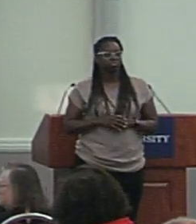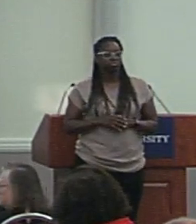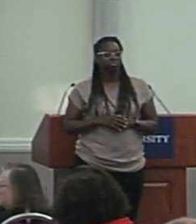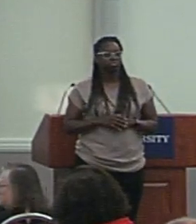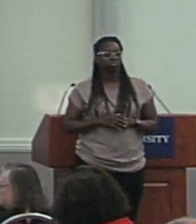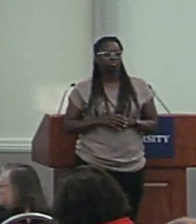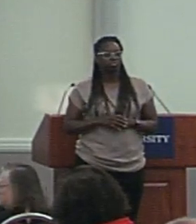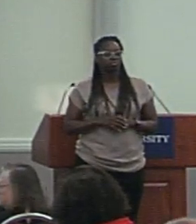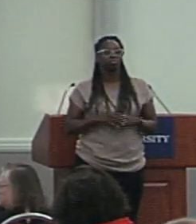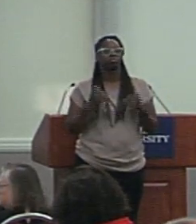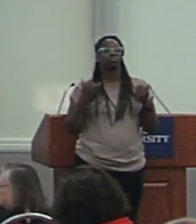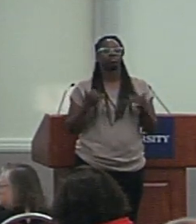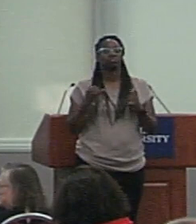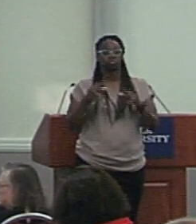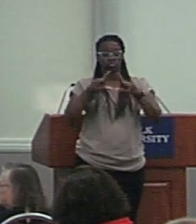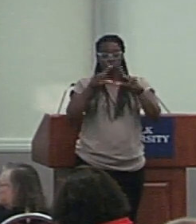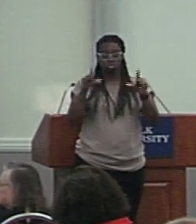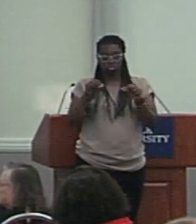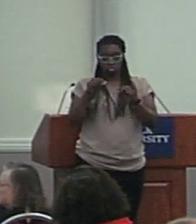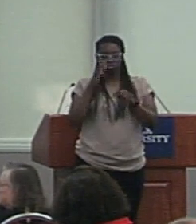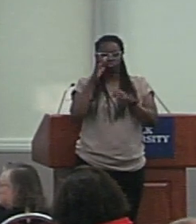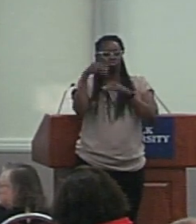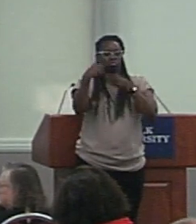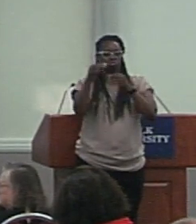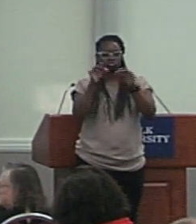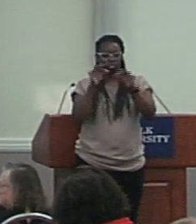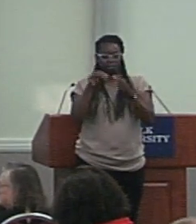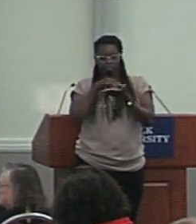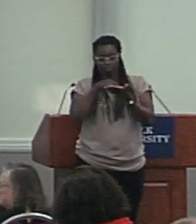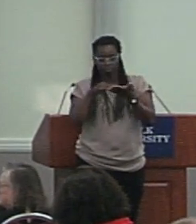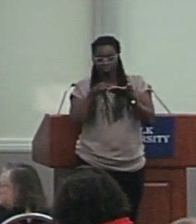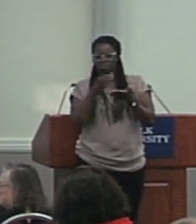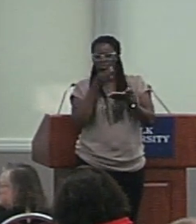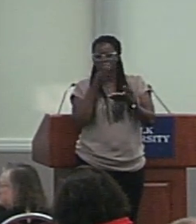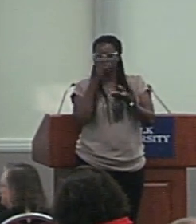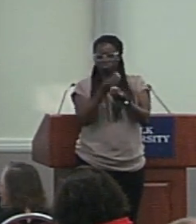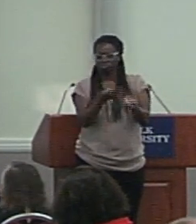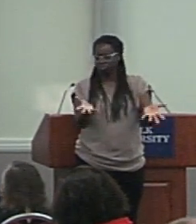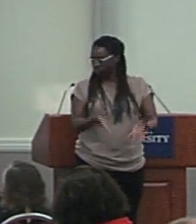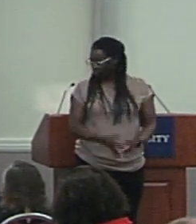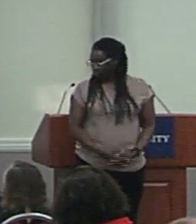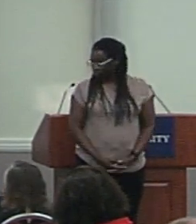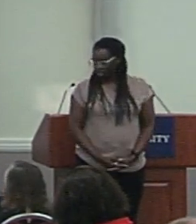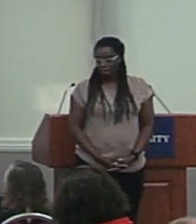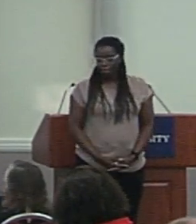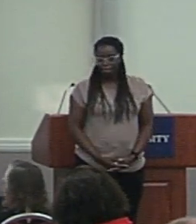wallet-sized cards with instructions. That should be coming soon. Excellent. So thank you,